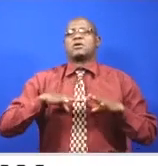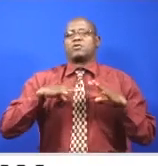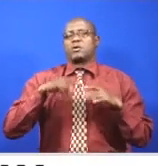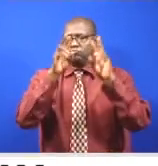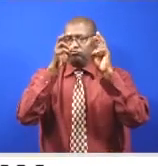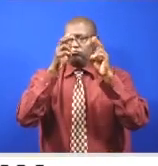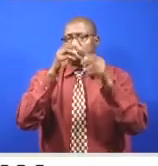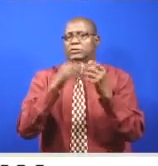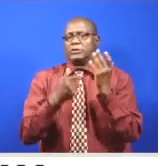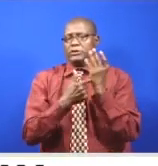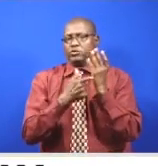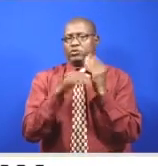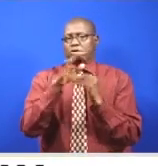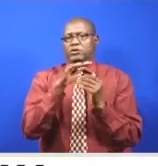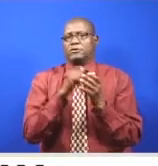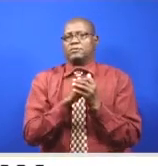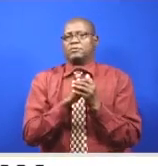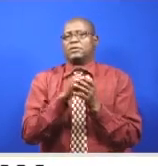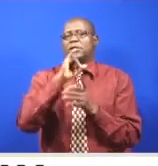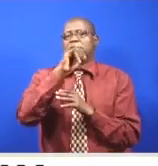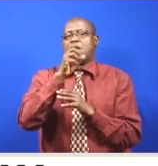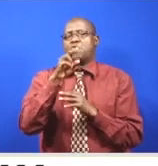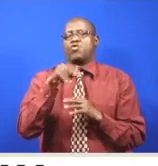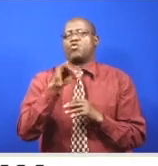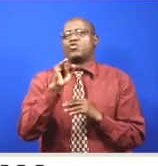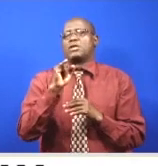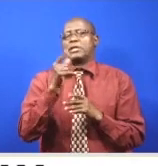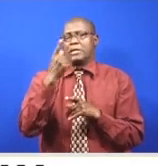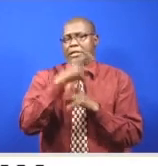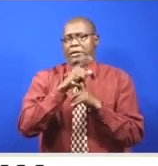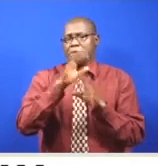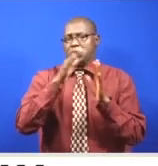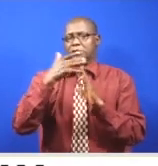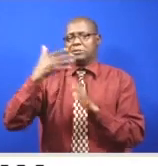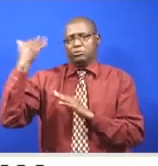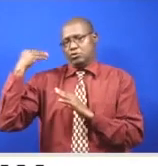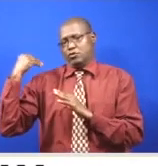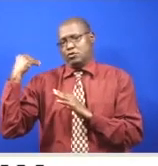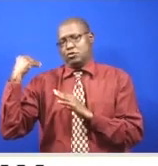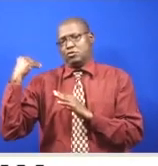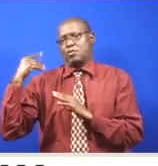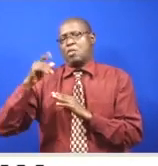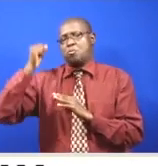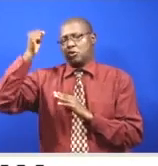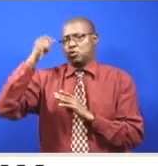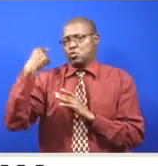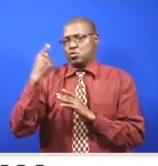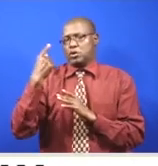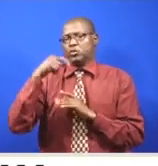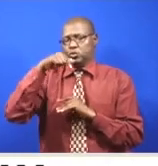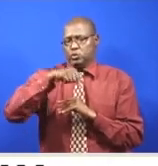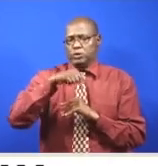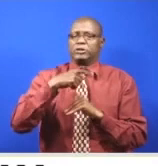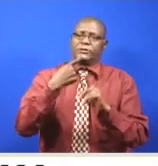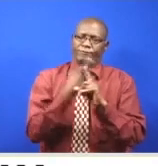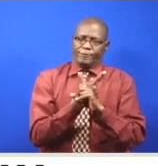space. Unlike the other Jamhuri Day celebrations, which mainly compromised on political speeches, the 2022 Jamhuri Day celebrations was quite